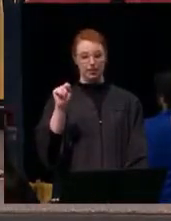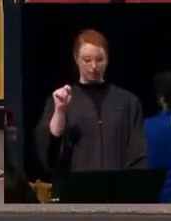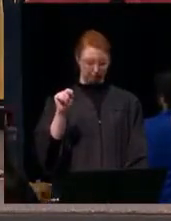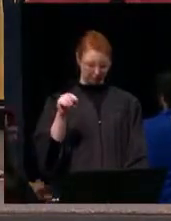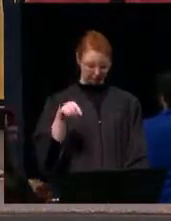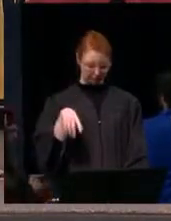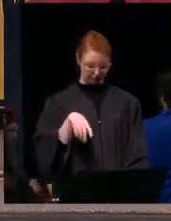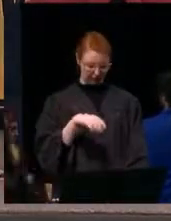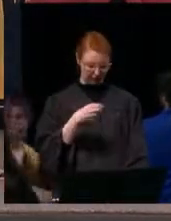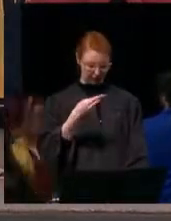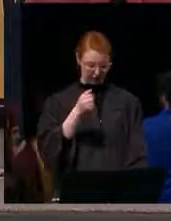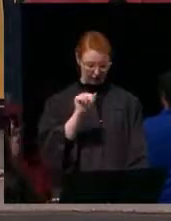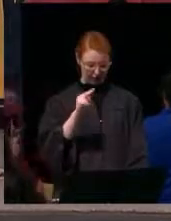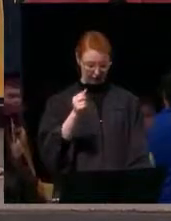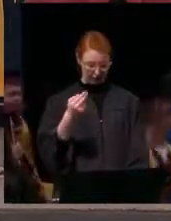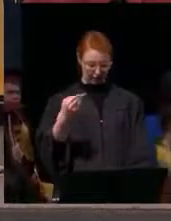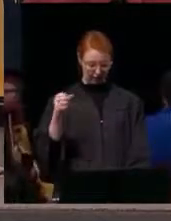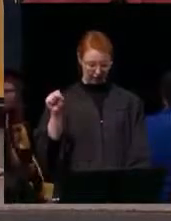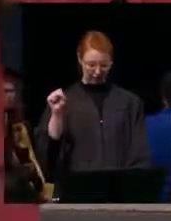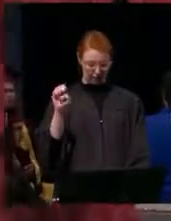Hannah Seibel.